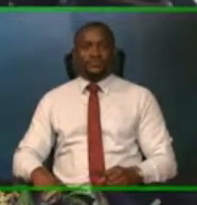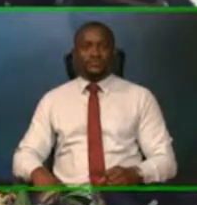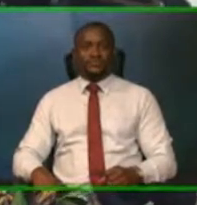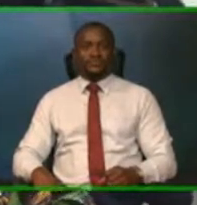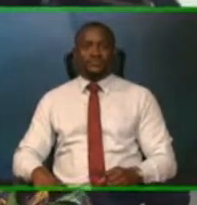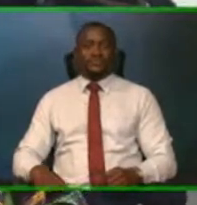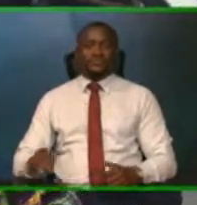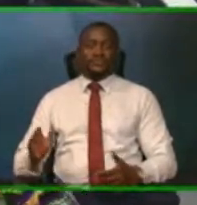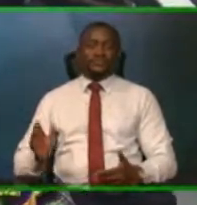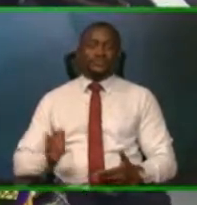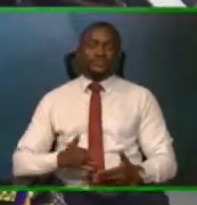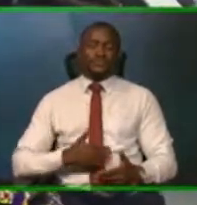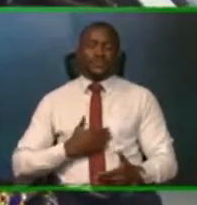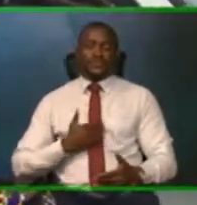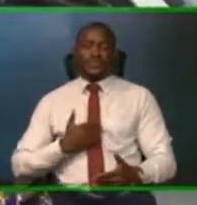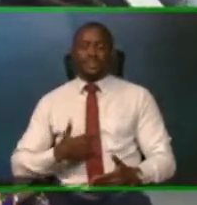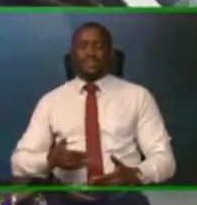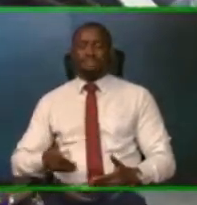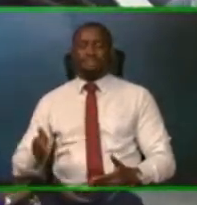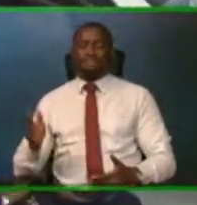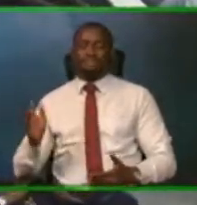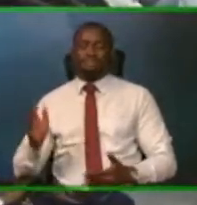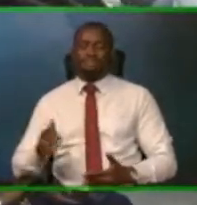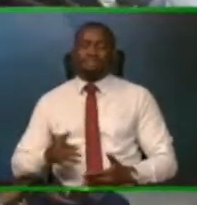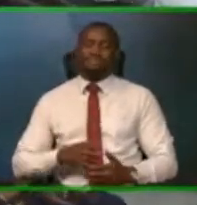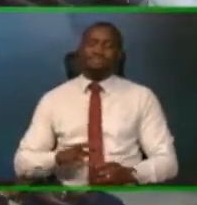We look to Yahweh,